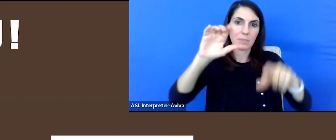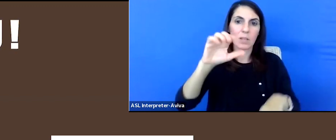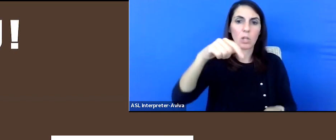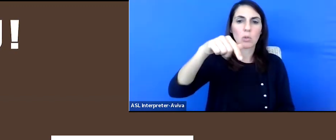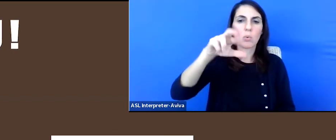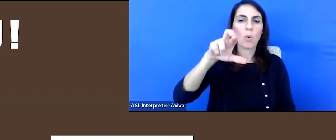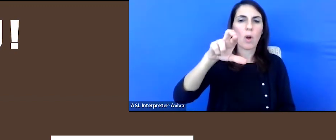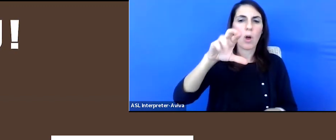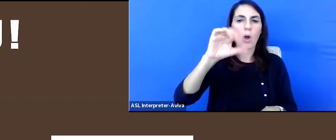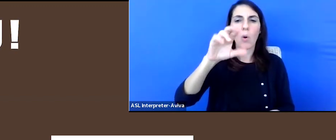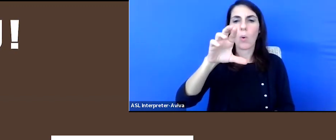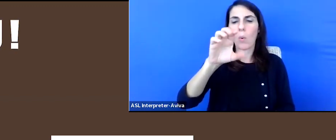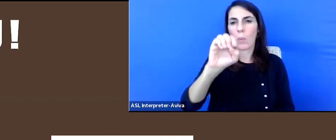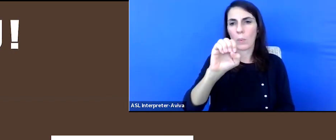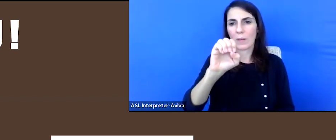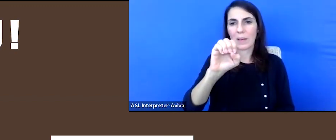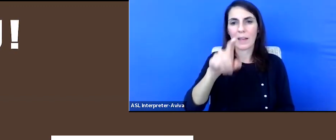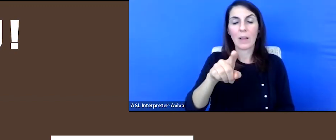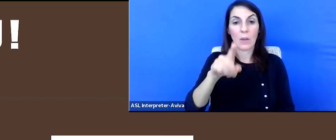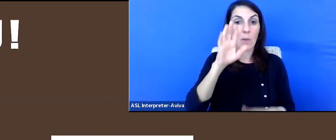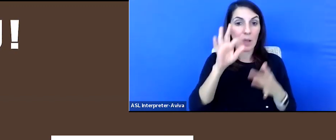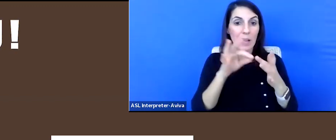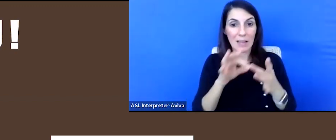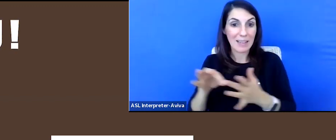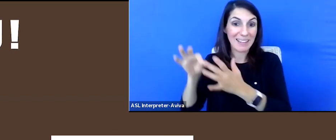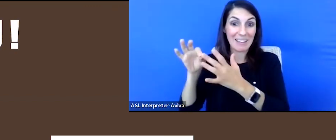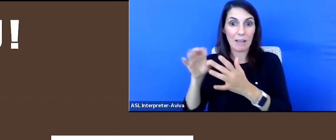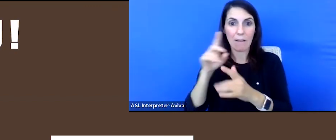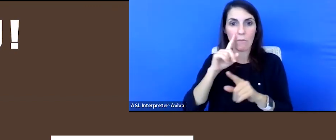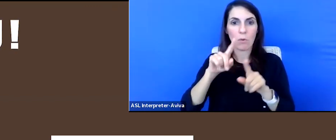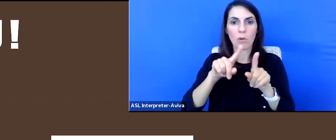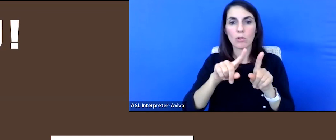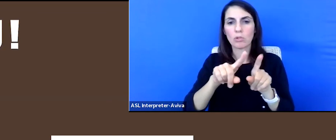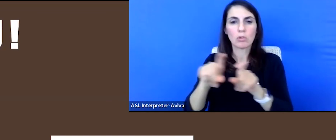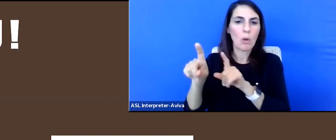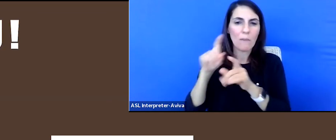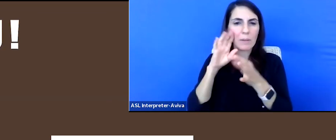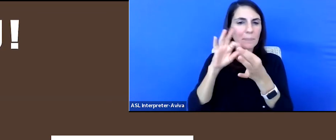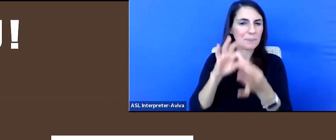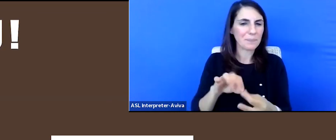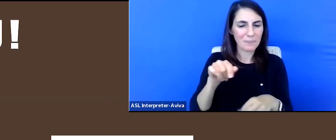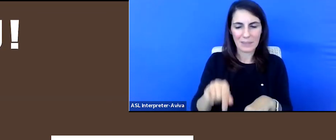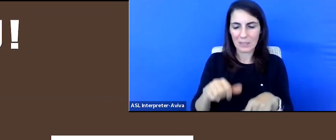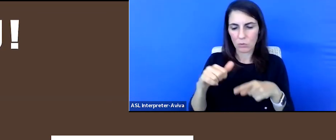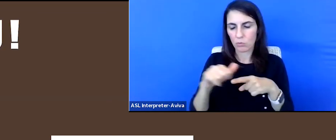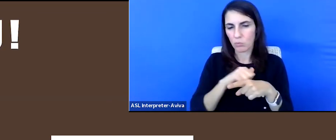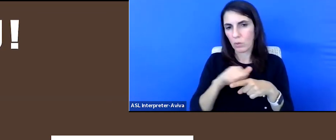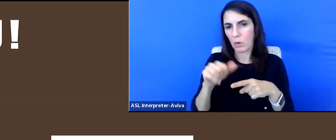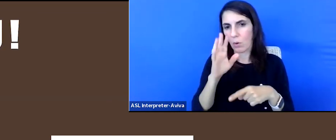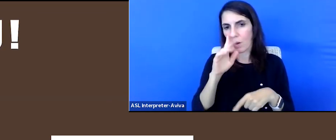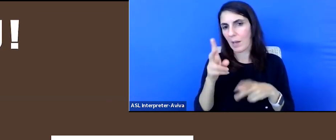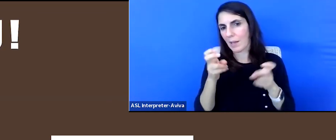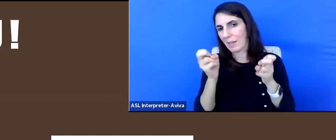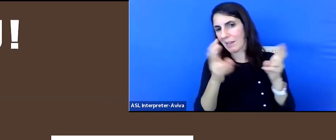screen. And it's going to take you to a survey about the training. Or I put the link to